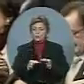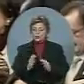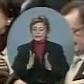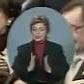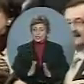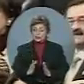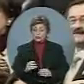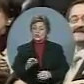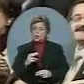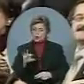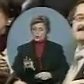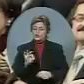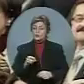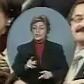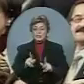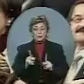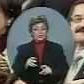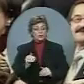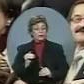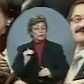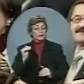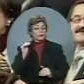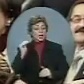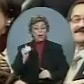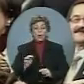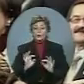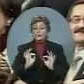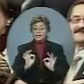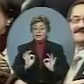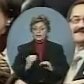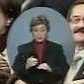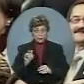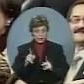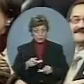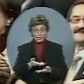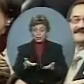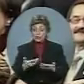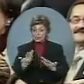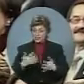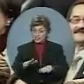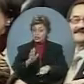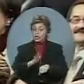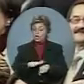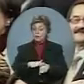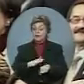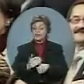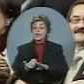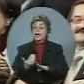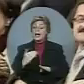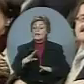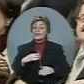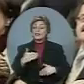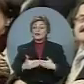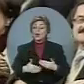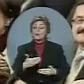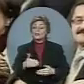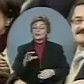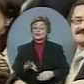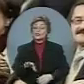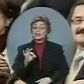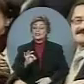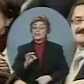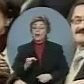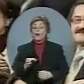Speaker, these people were all recommended by a selection process put in place by the previous government. Mr. Speaker, that's